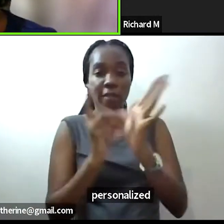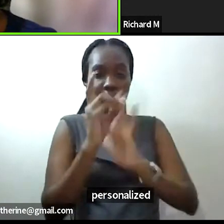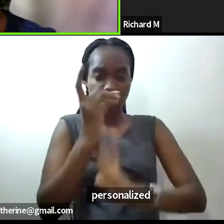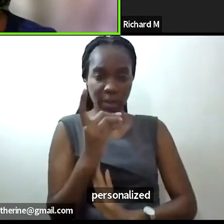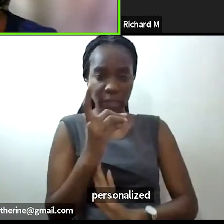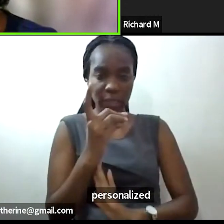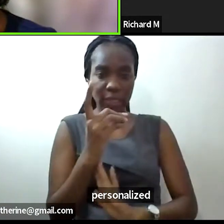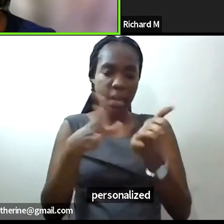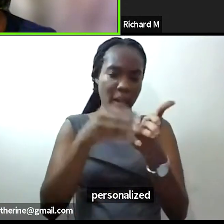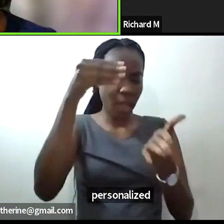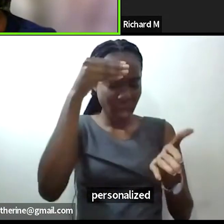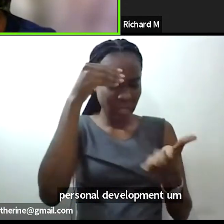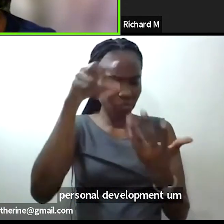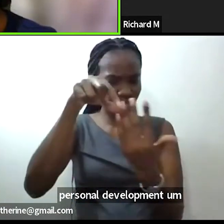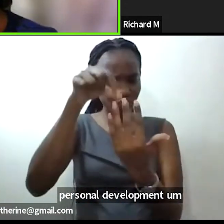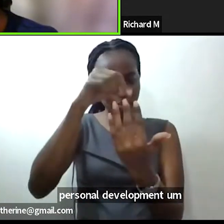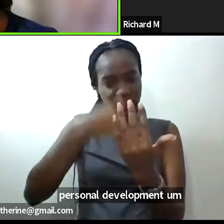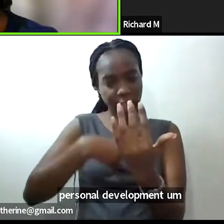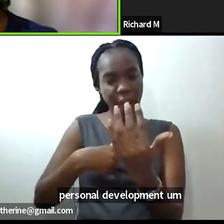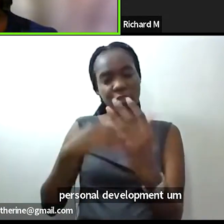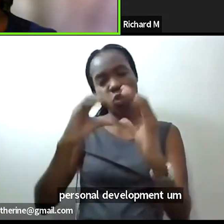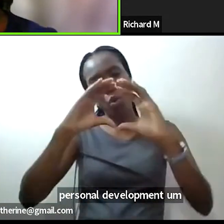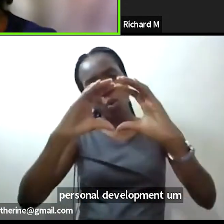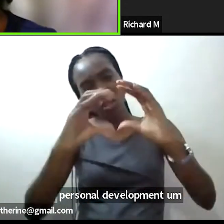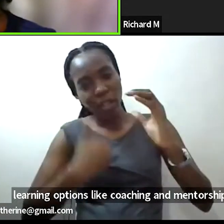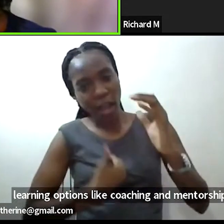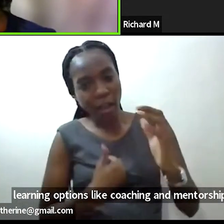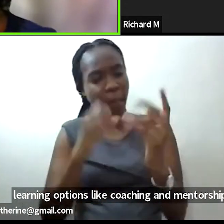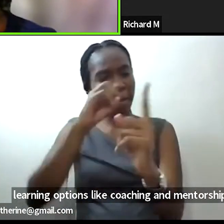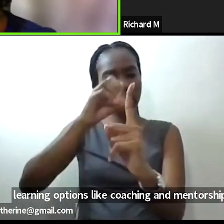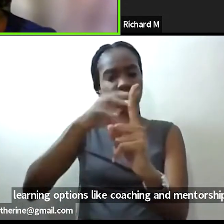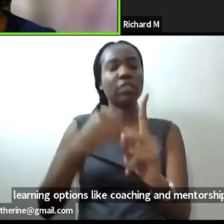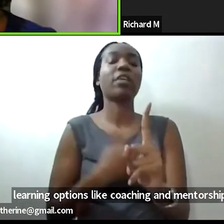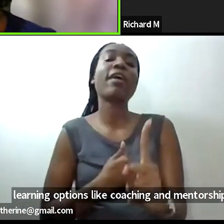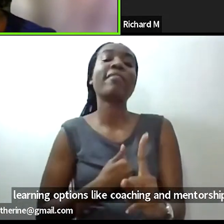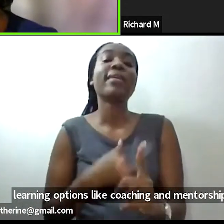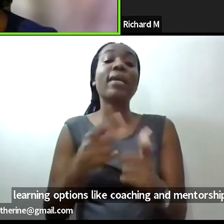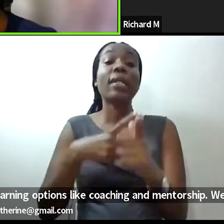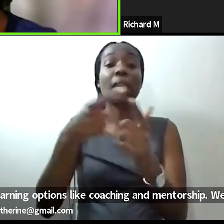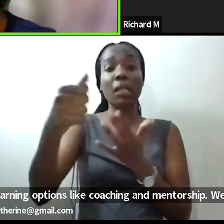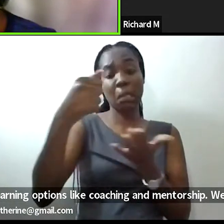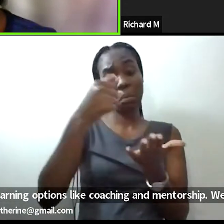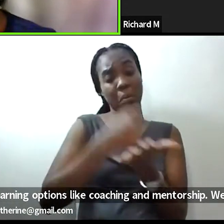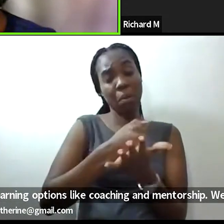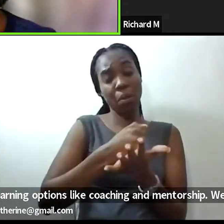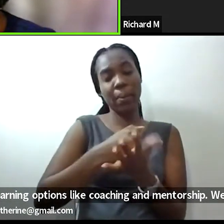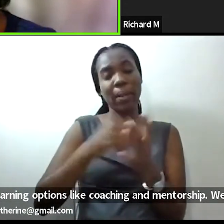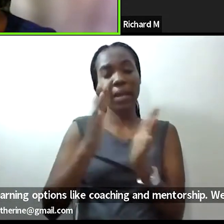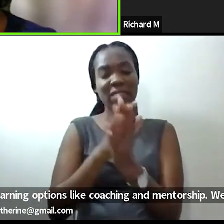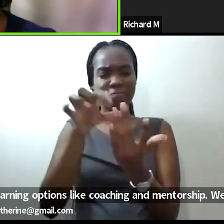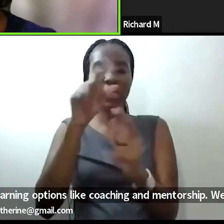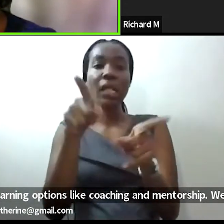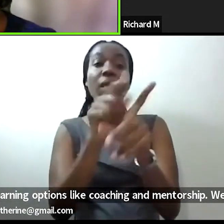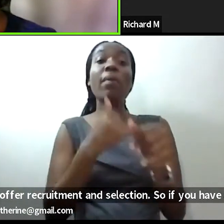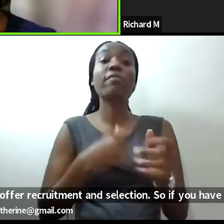learning options like coaching and mentorship. We also offer recruitment and selection. So if you have any need for all